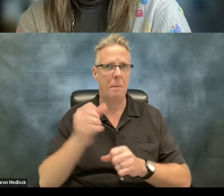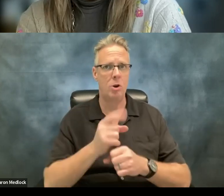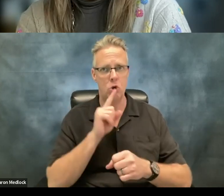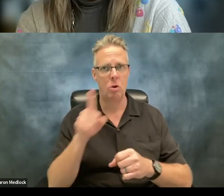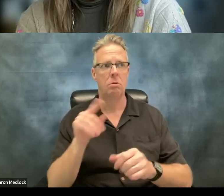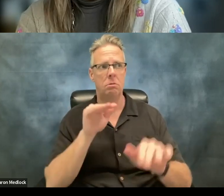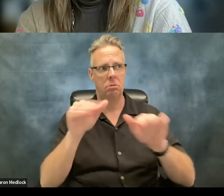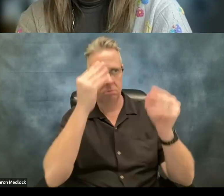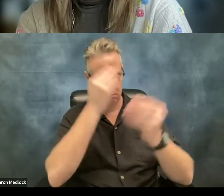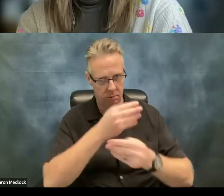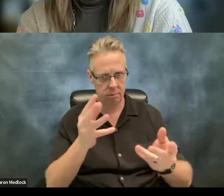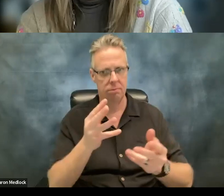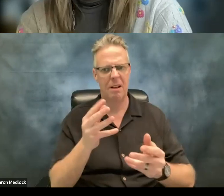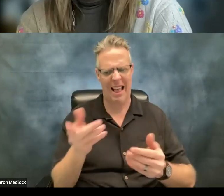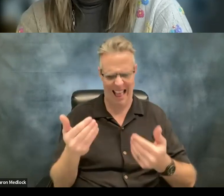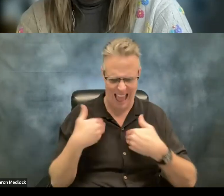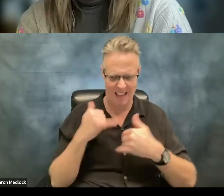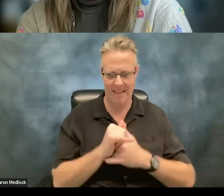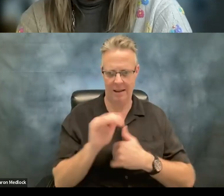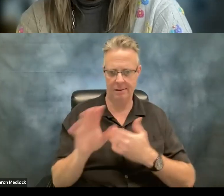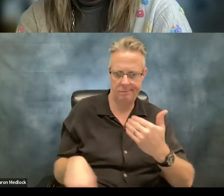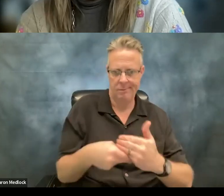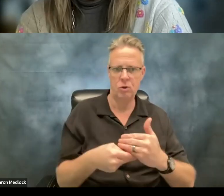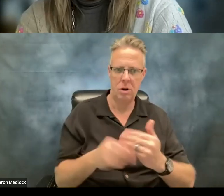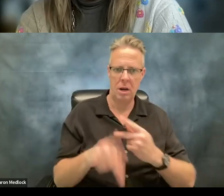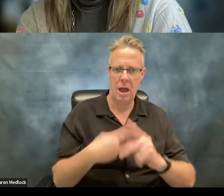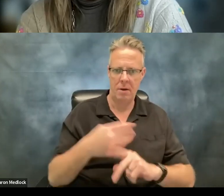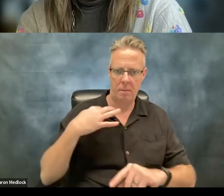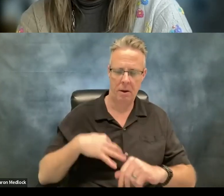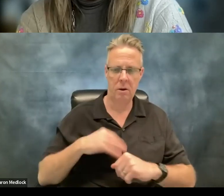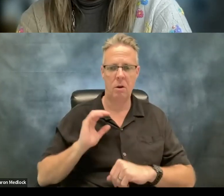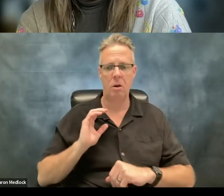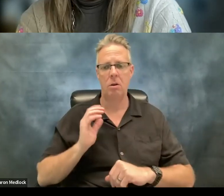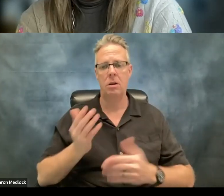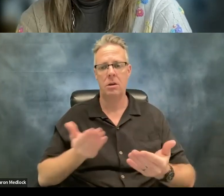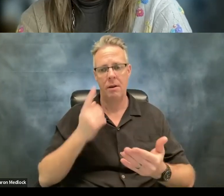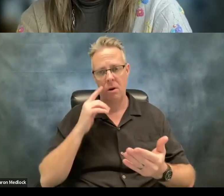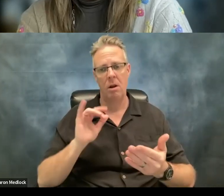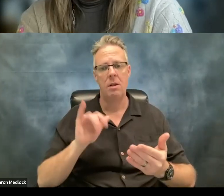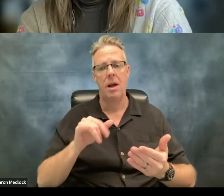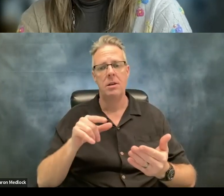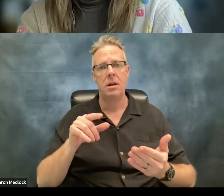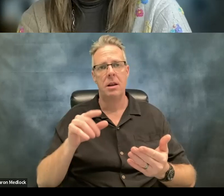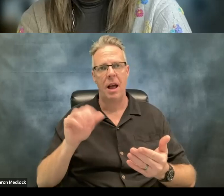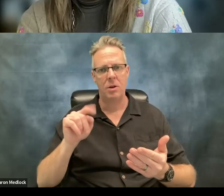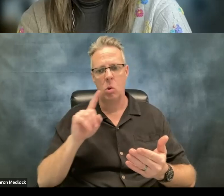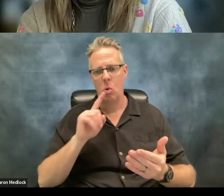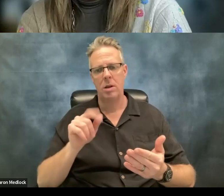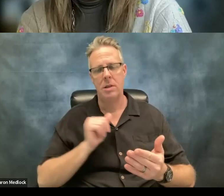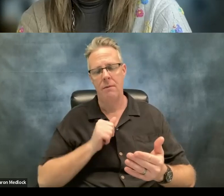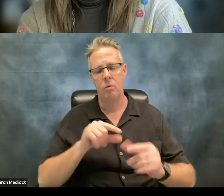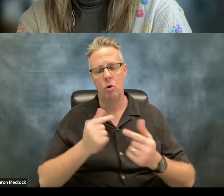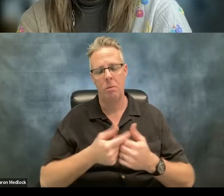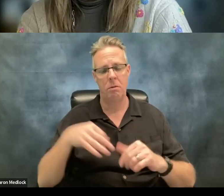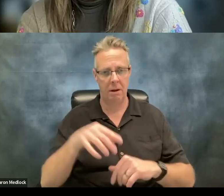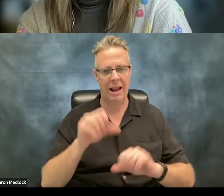out about the application of that provision. We, under our Balanced Billing Protection Act, self-funded group health plans can